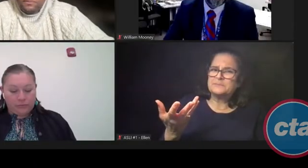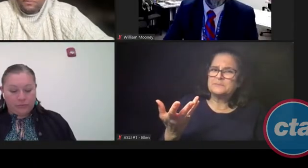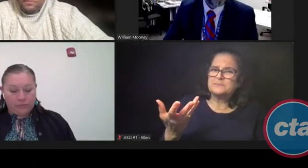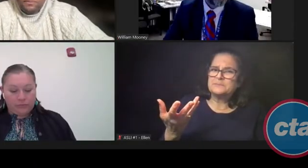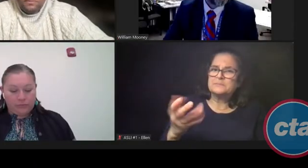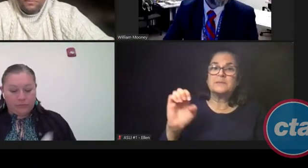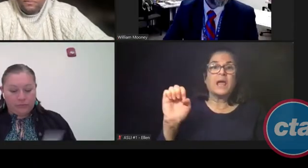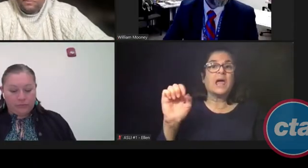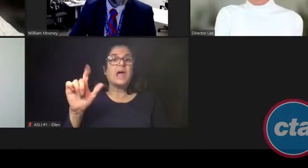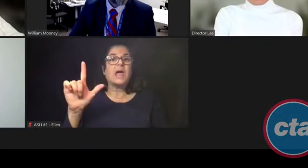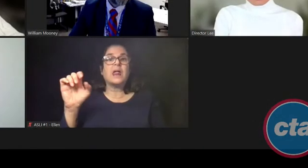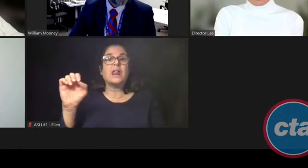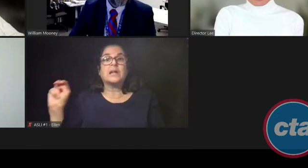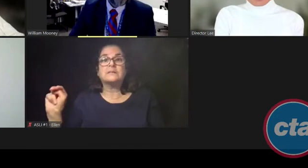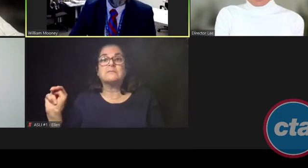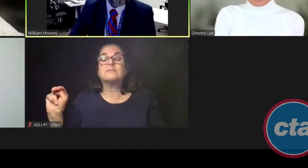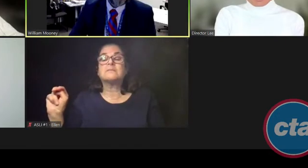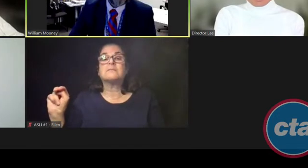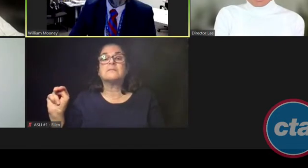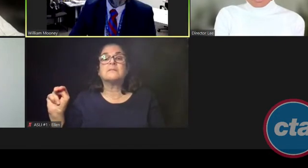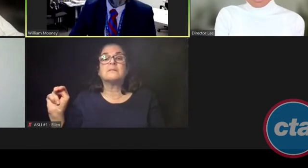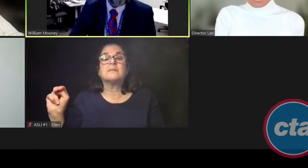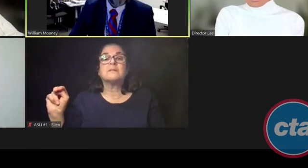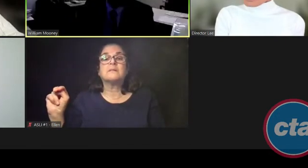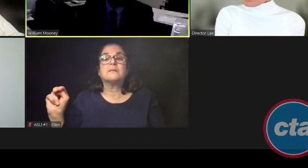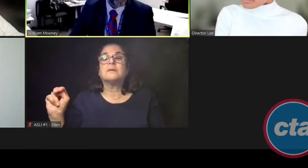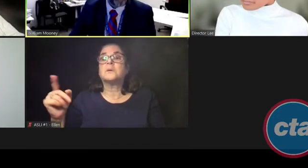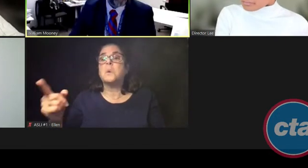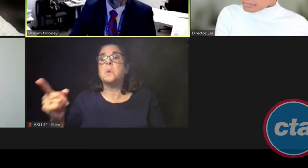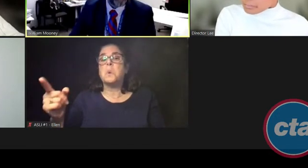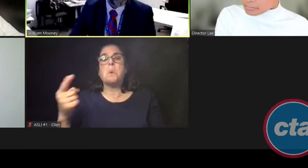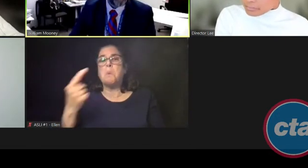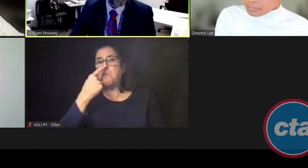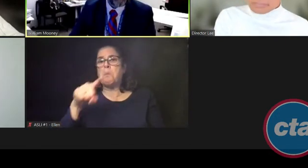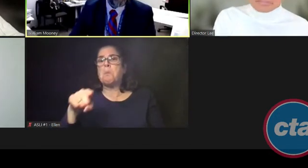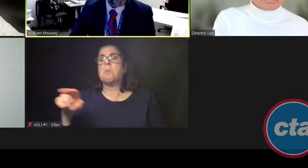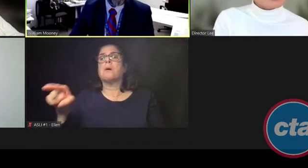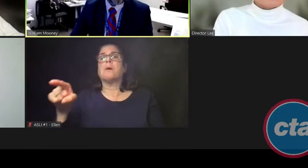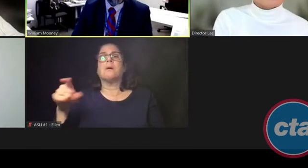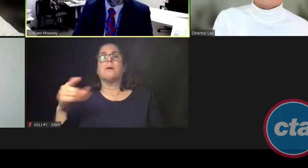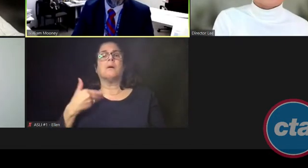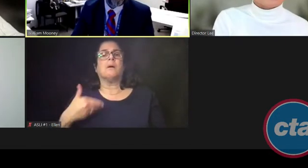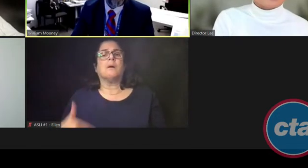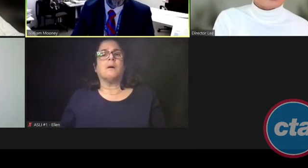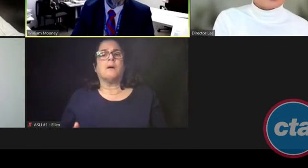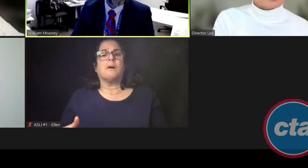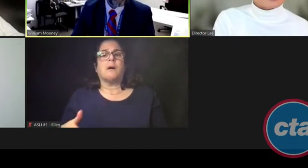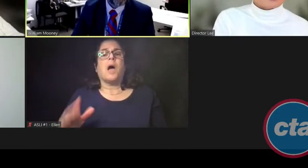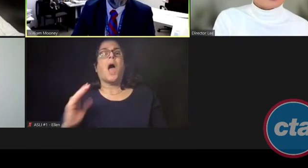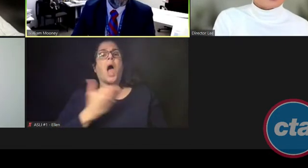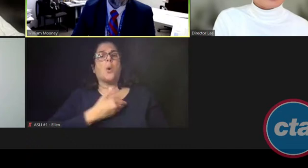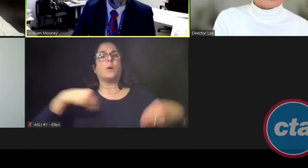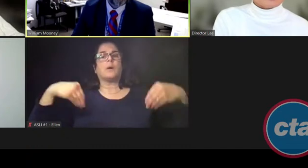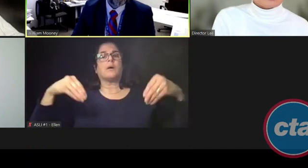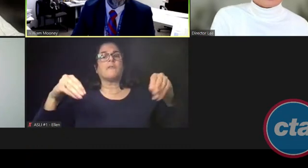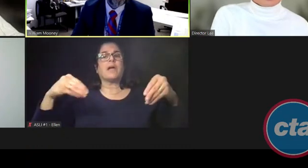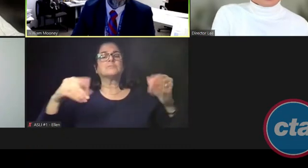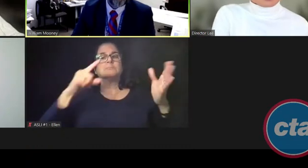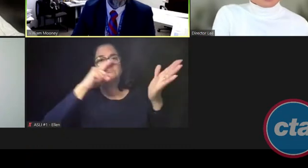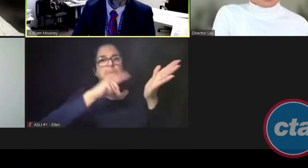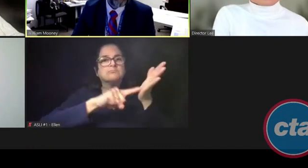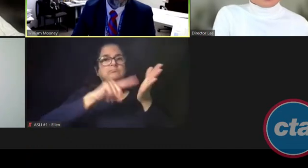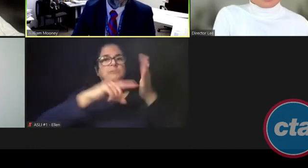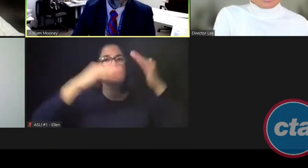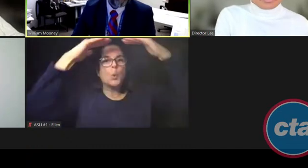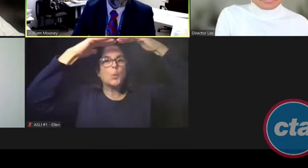Ellen? I'm glad to step in on this too. This is our vendor who inspects and maintains the roofs